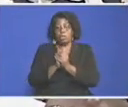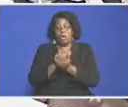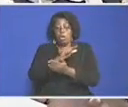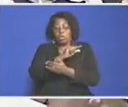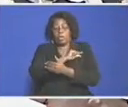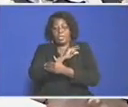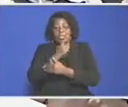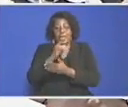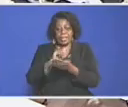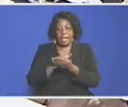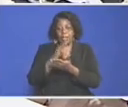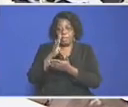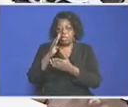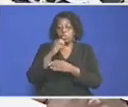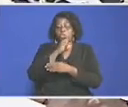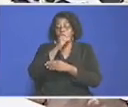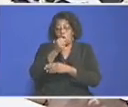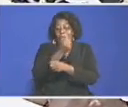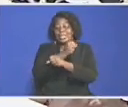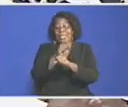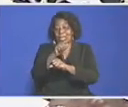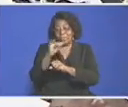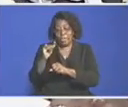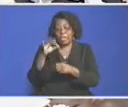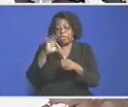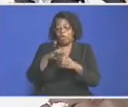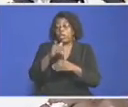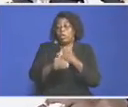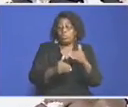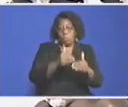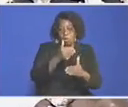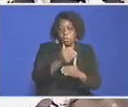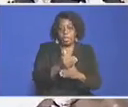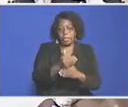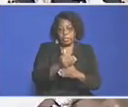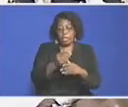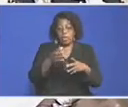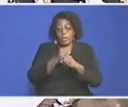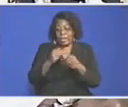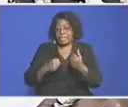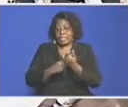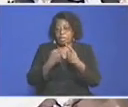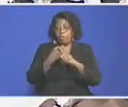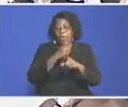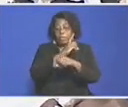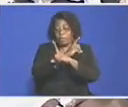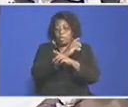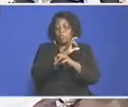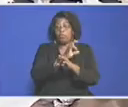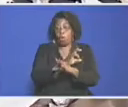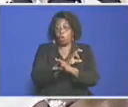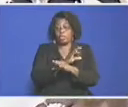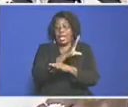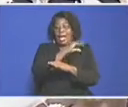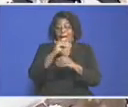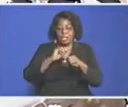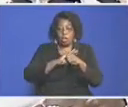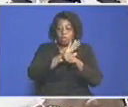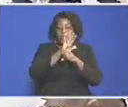focus will be on ensuring safety during the voting process. They will be getting assistance from the Royal Bahamas Defense Force and